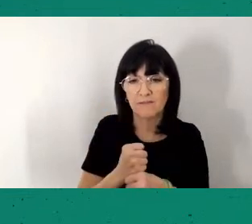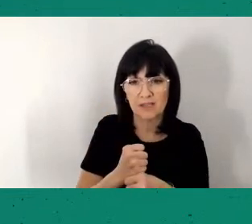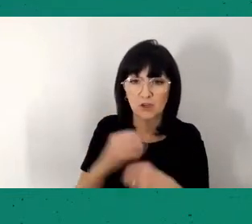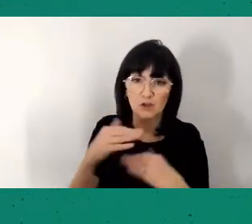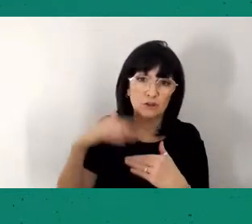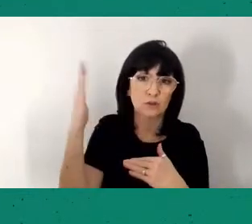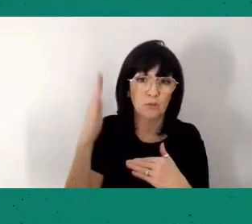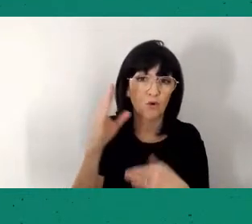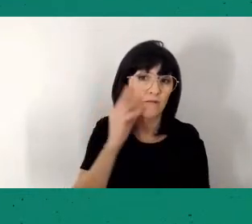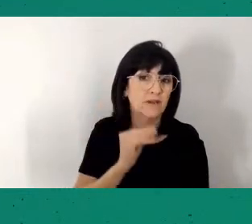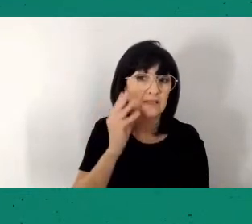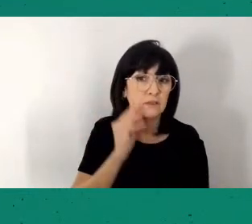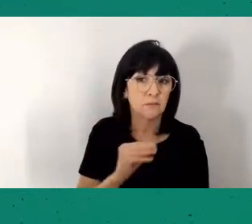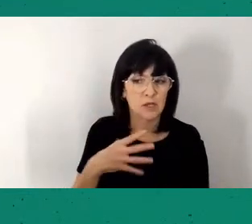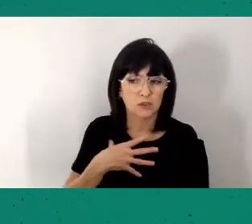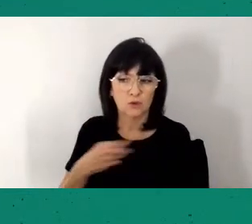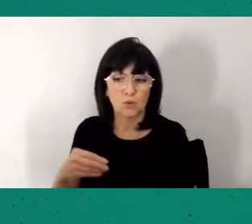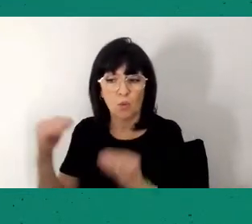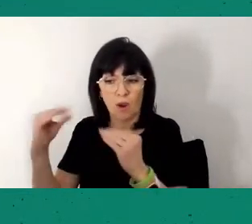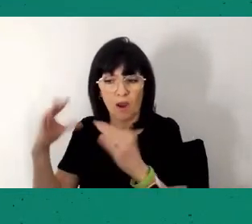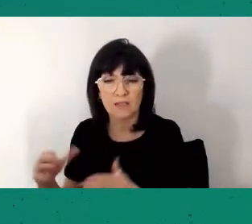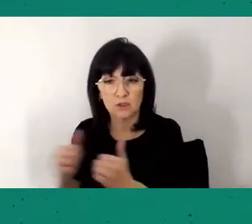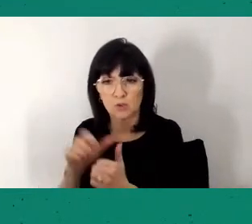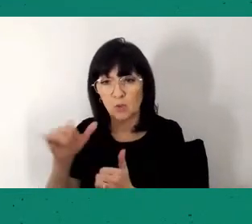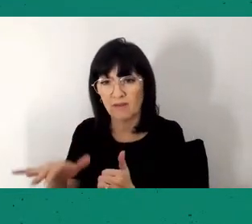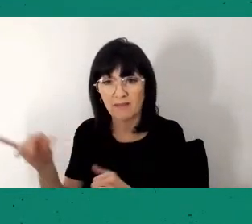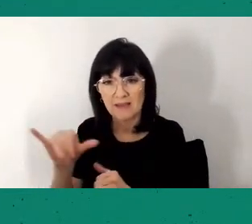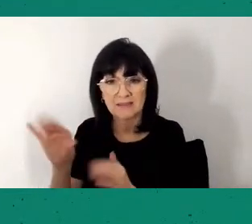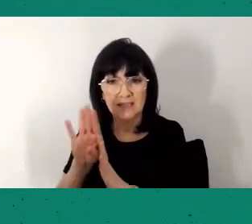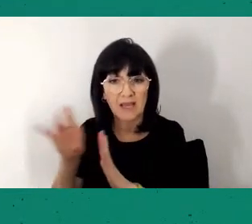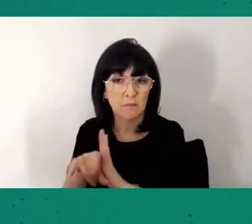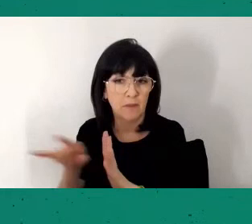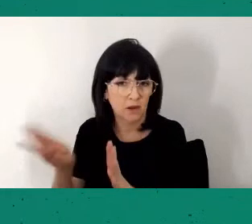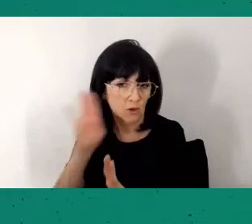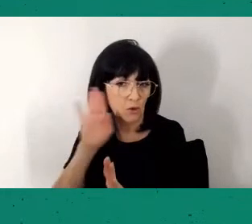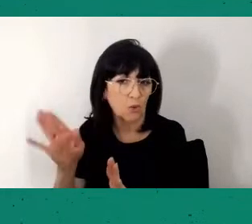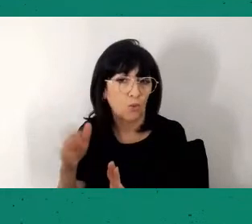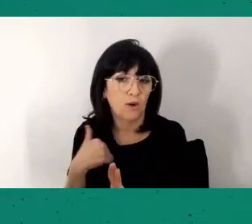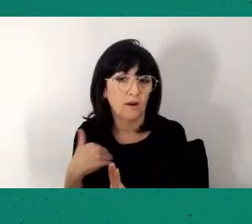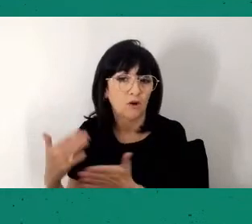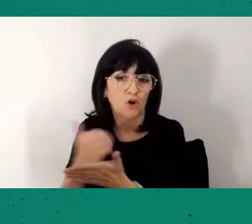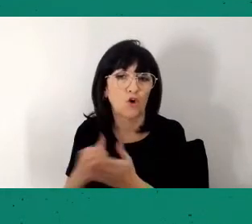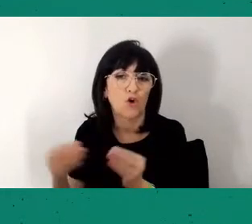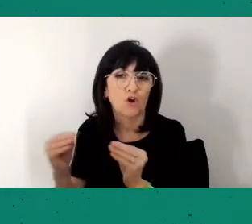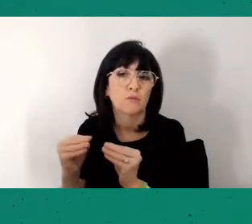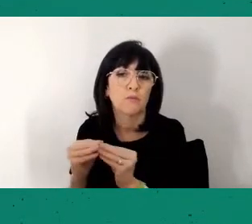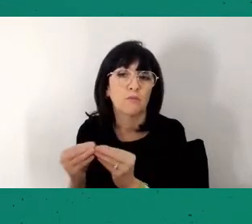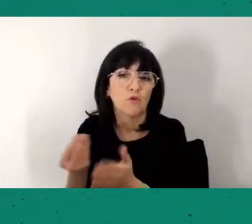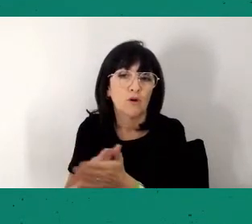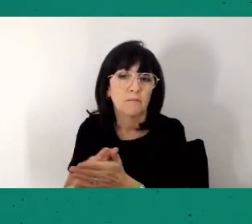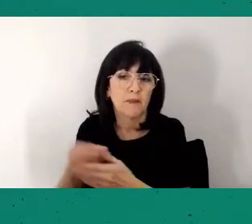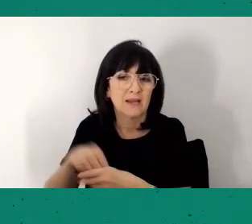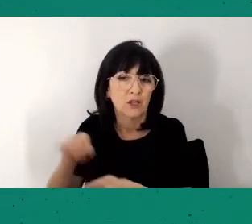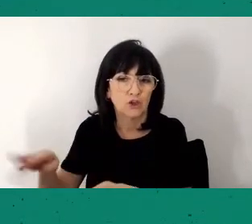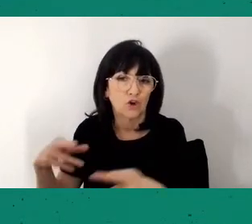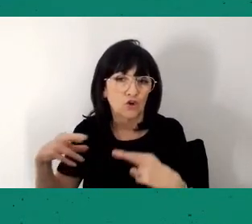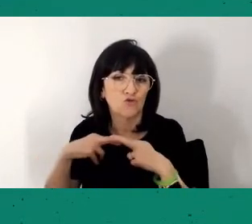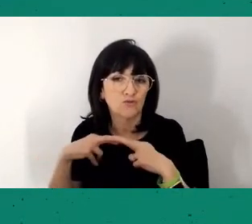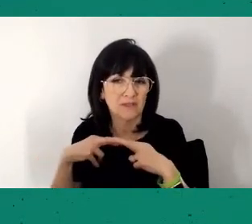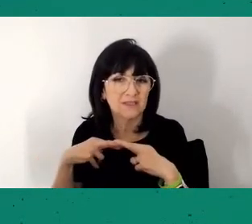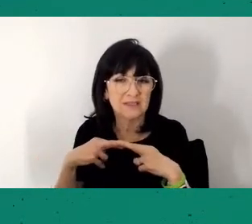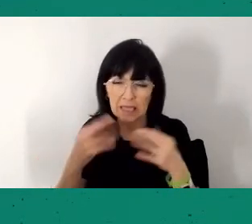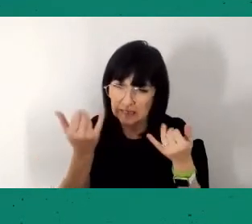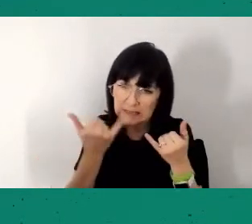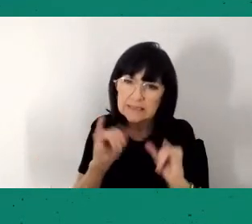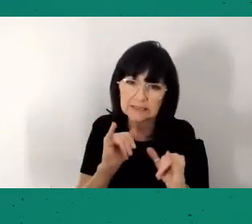white teacher with that same background would be making more money in her retirement and Social Security than I. So it's still, you're still